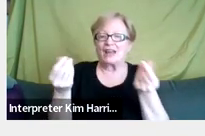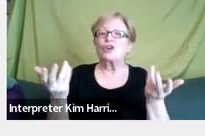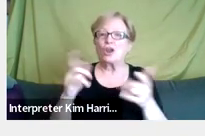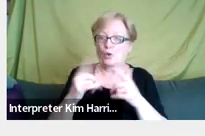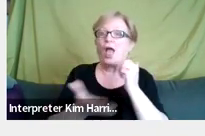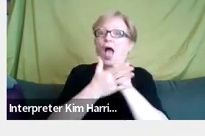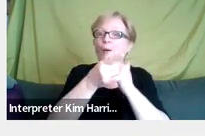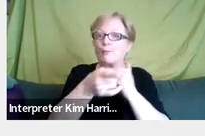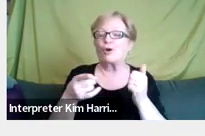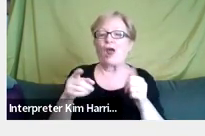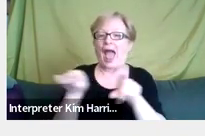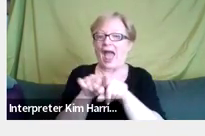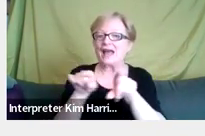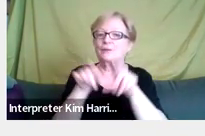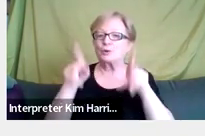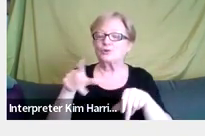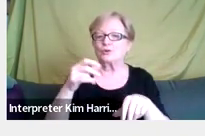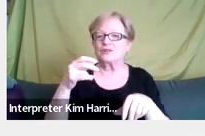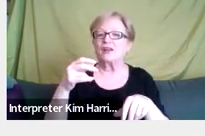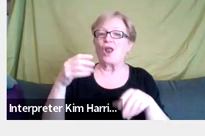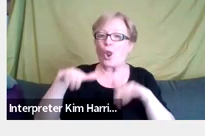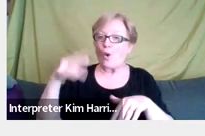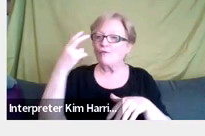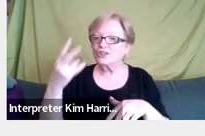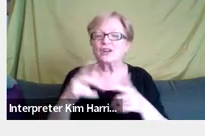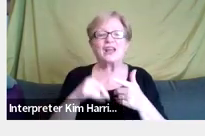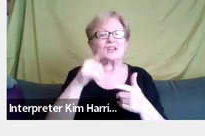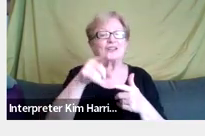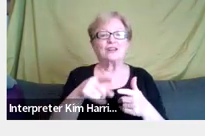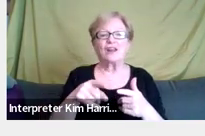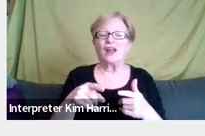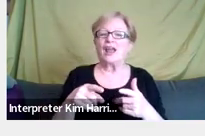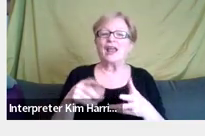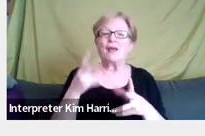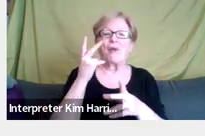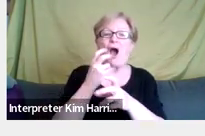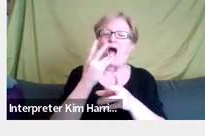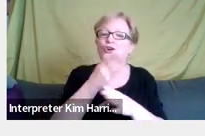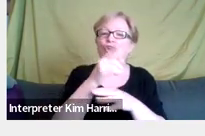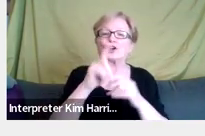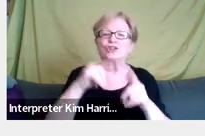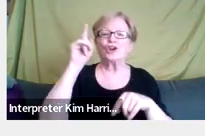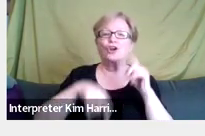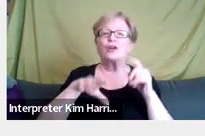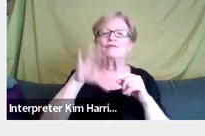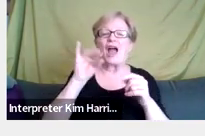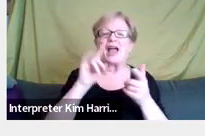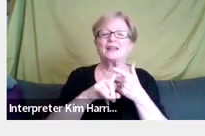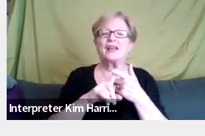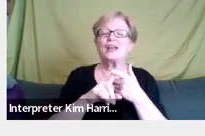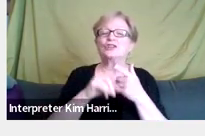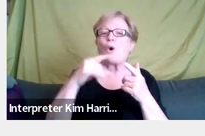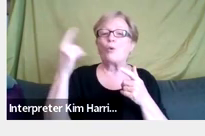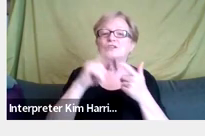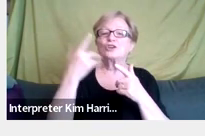on me just how annoyed it was to try to find elastic band to pop on my shampoo